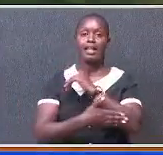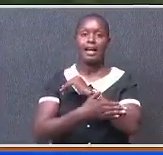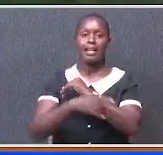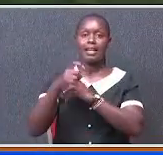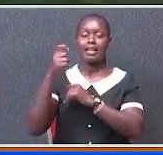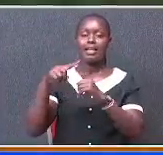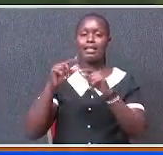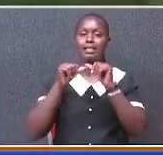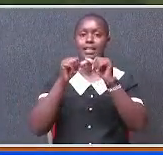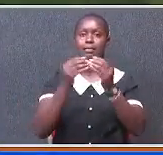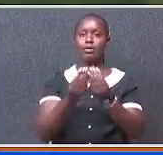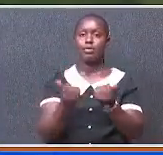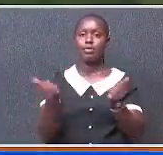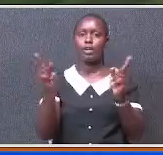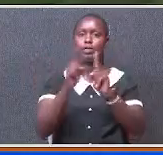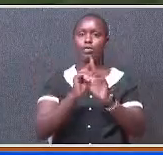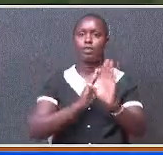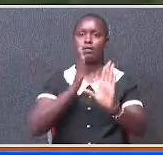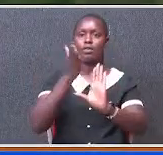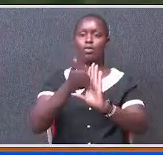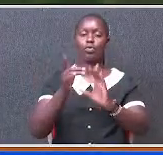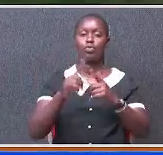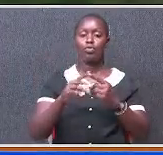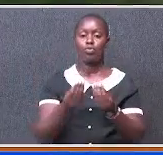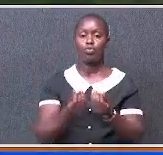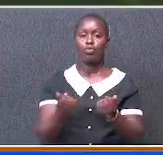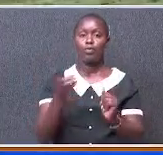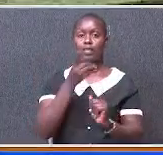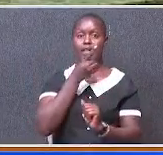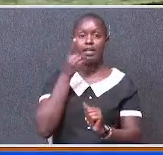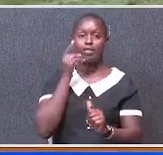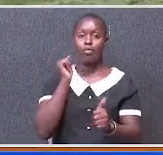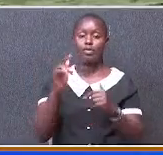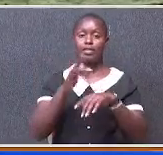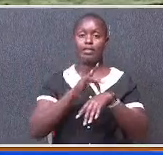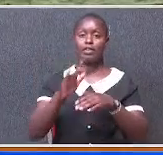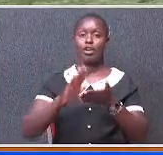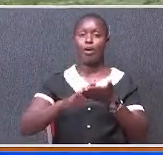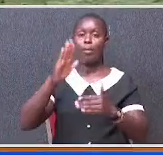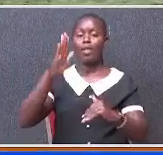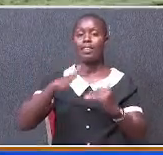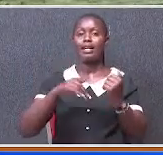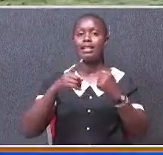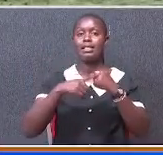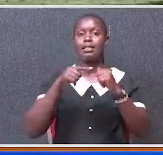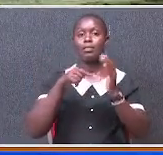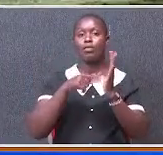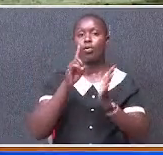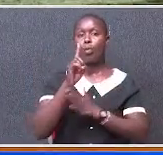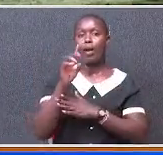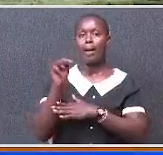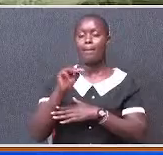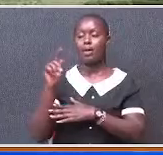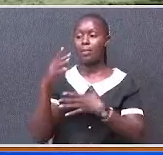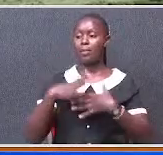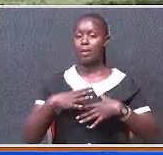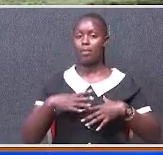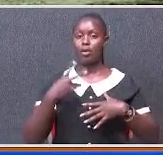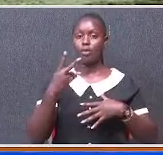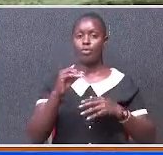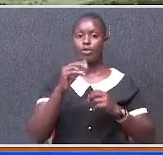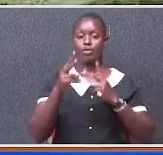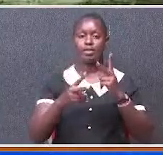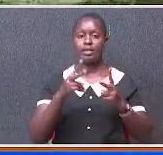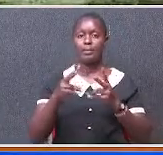sustainable solutions and interventions to deal with the ravaging drought, which has affected more than 6.1 million people in 2022, with the